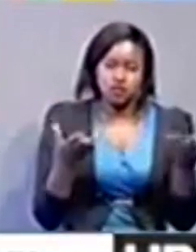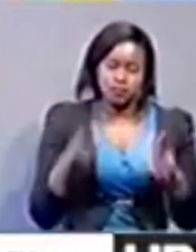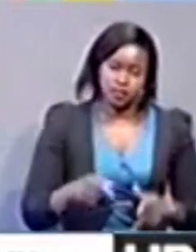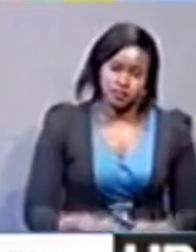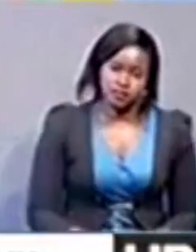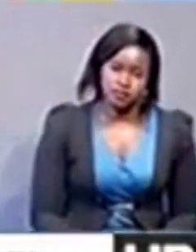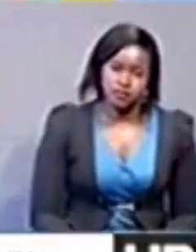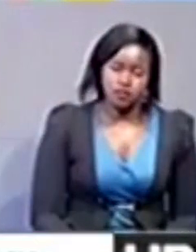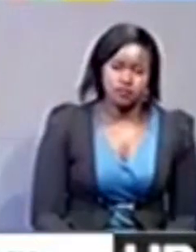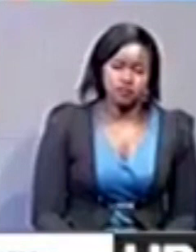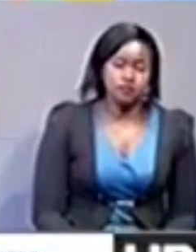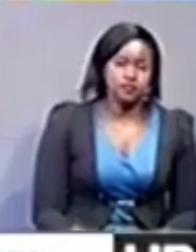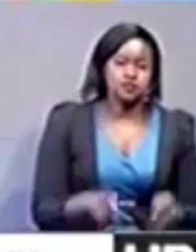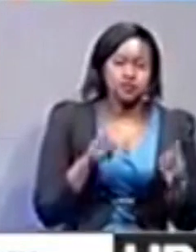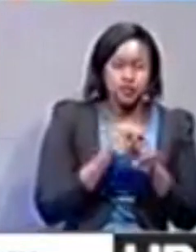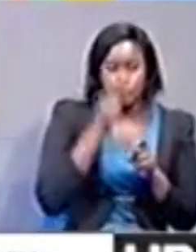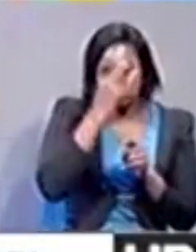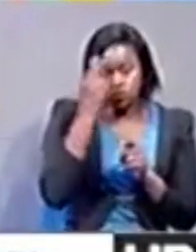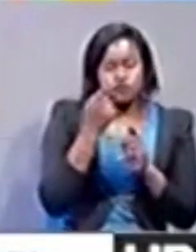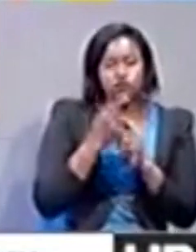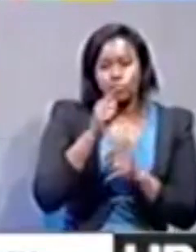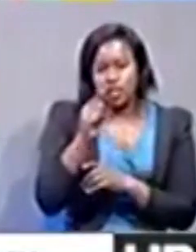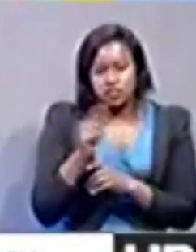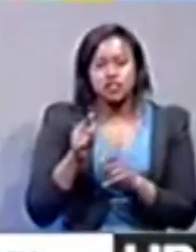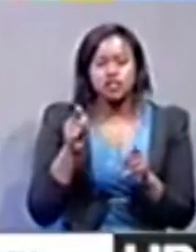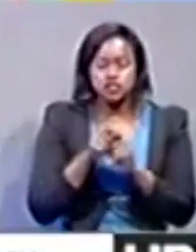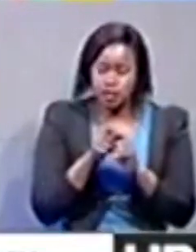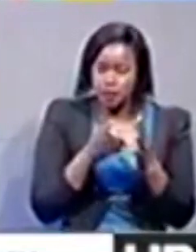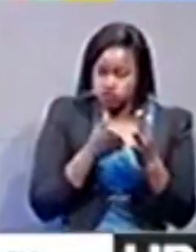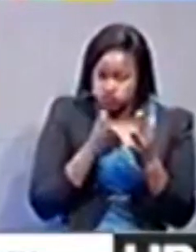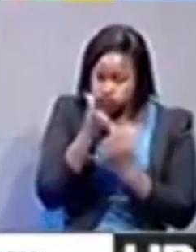The students from Tanzania went through the land border.